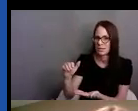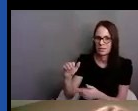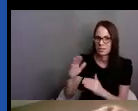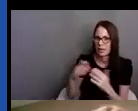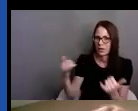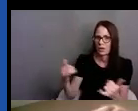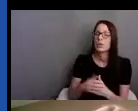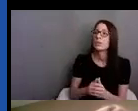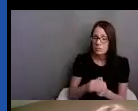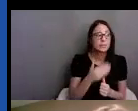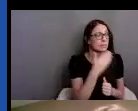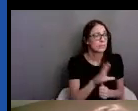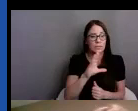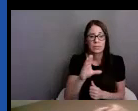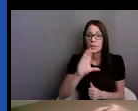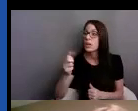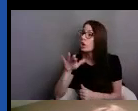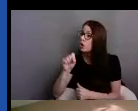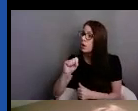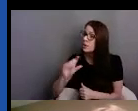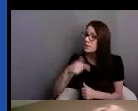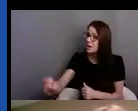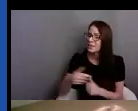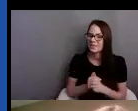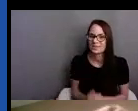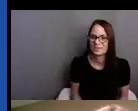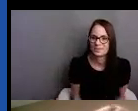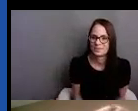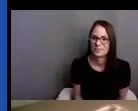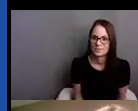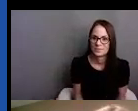Great, thank you. Chris, you're next.